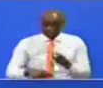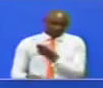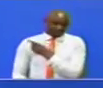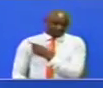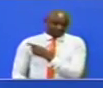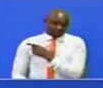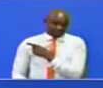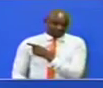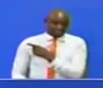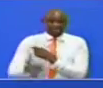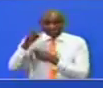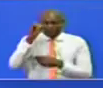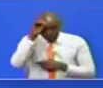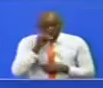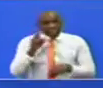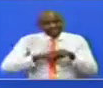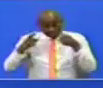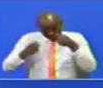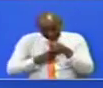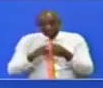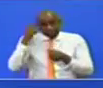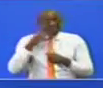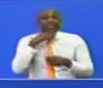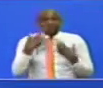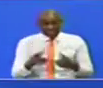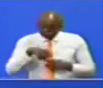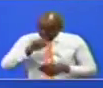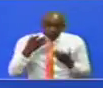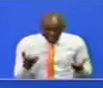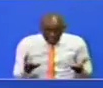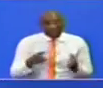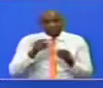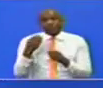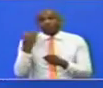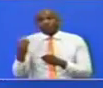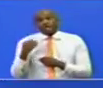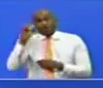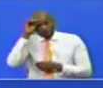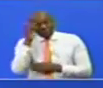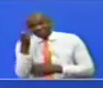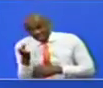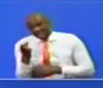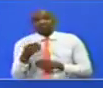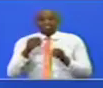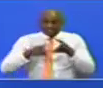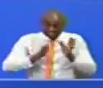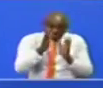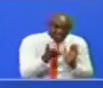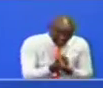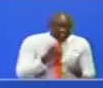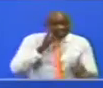to. Often at the age of six, he has spent time in between children orphanages and the streets